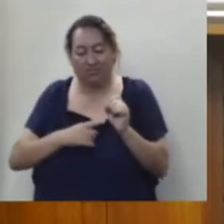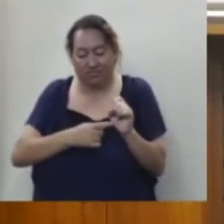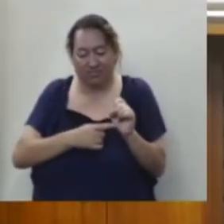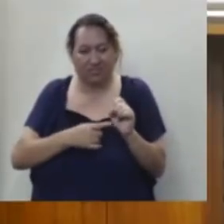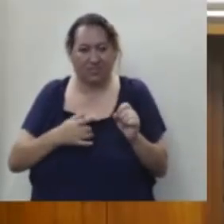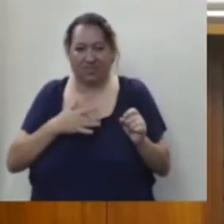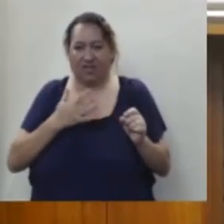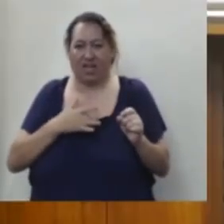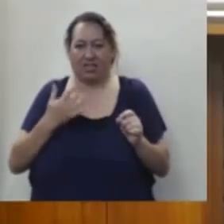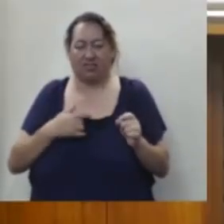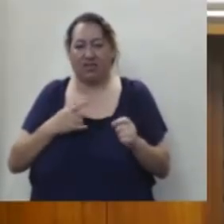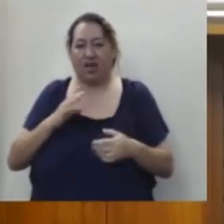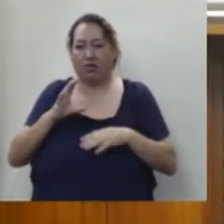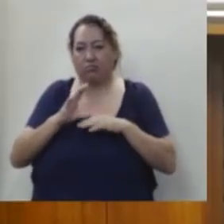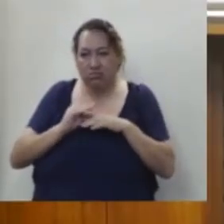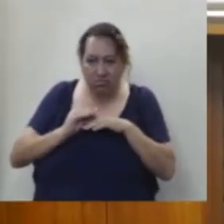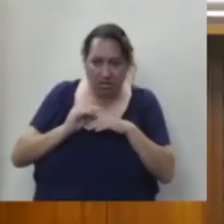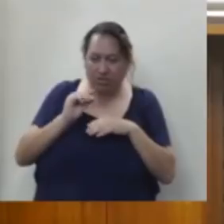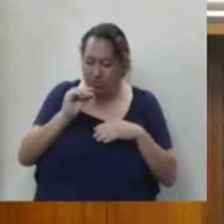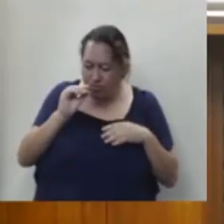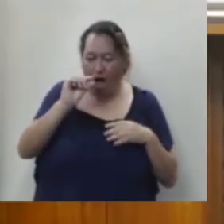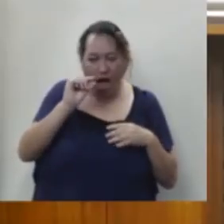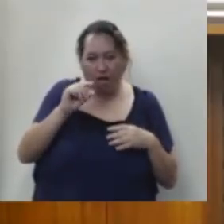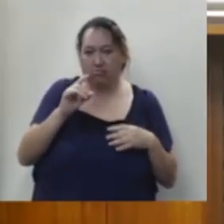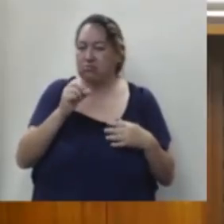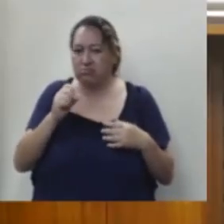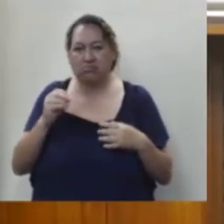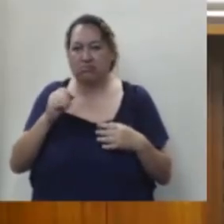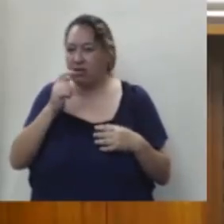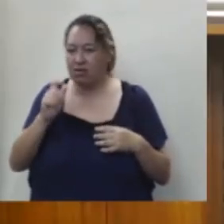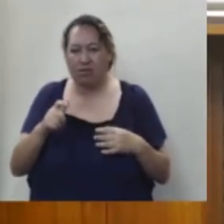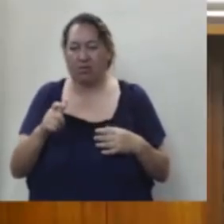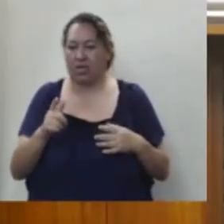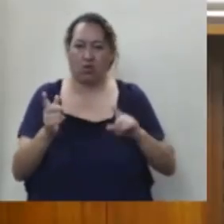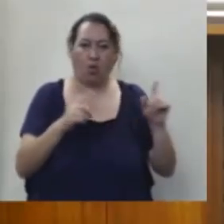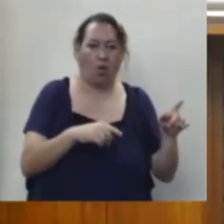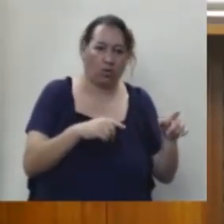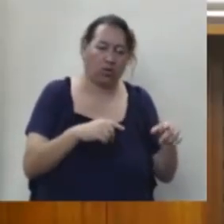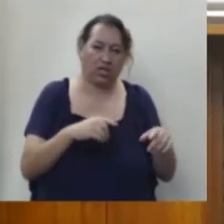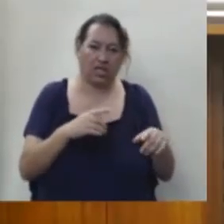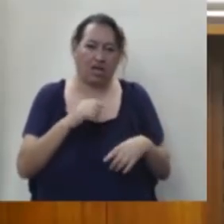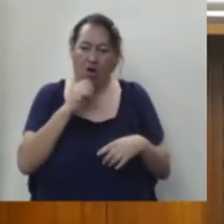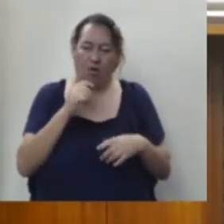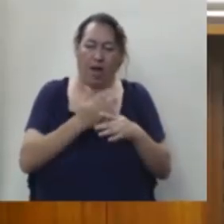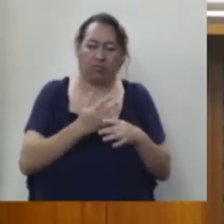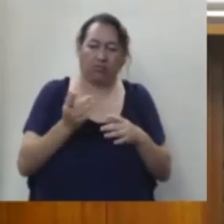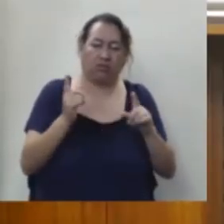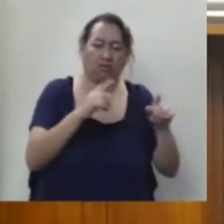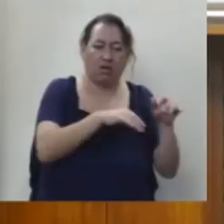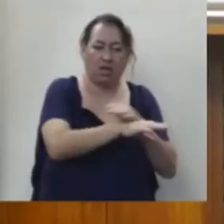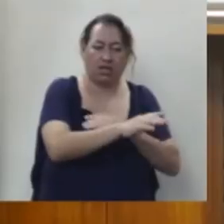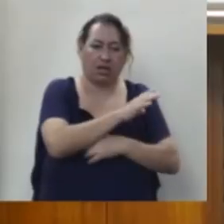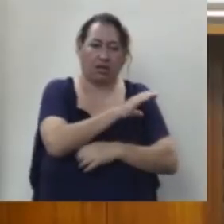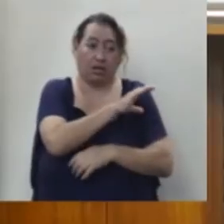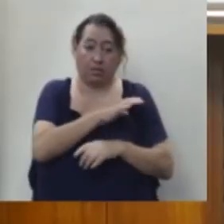it through and they don't bother to come into the clinic. Now, if they do come in, please bear in mind that we are going to test them.